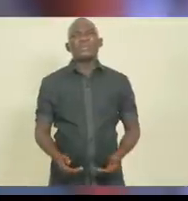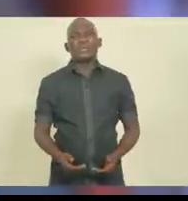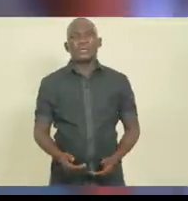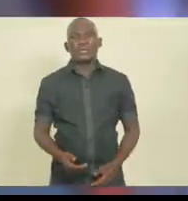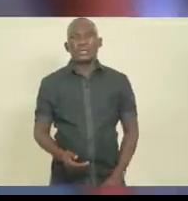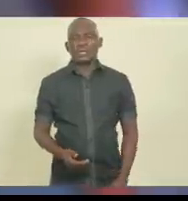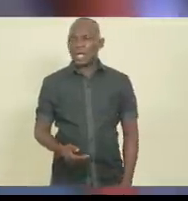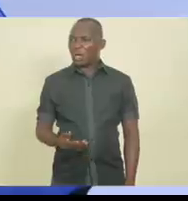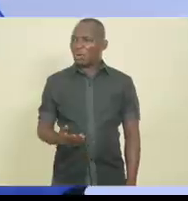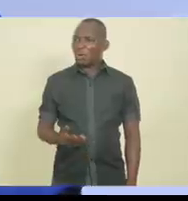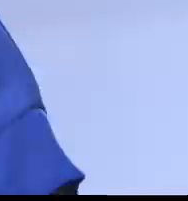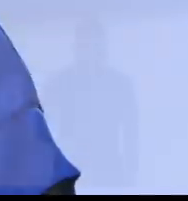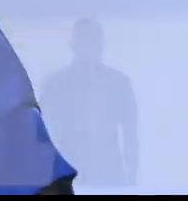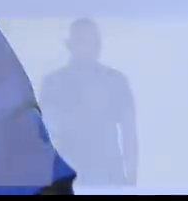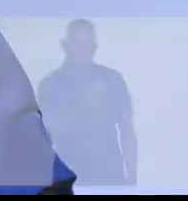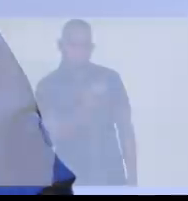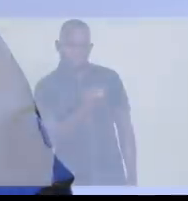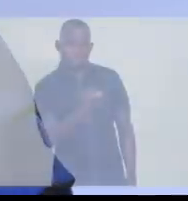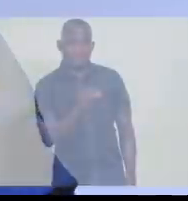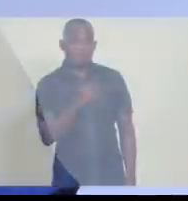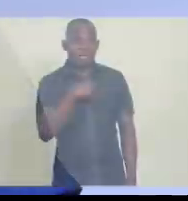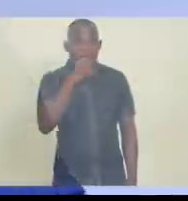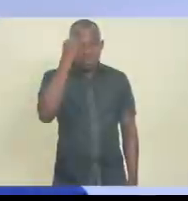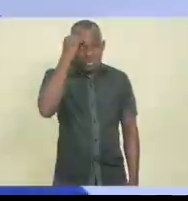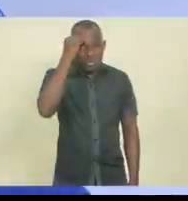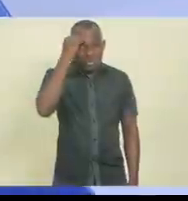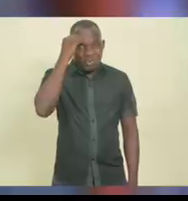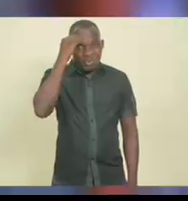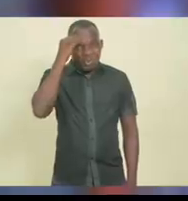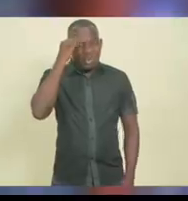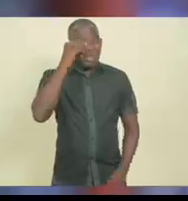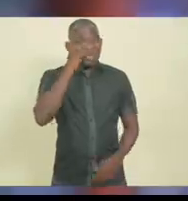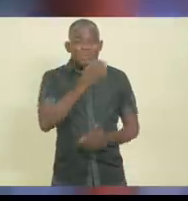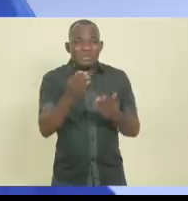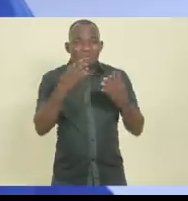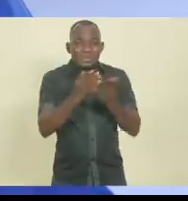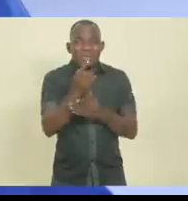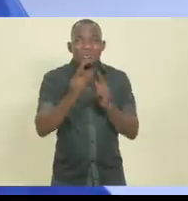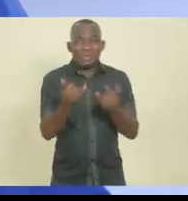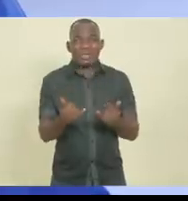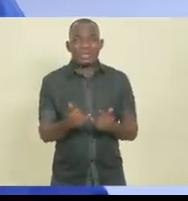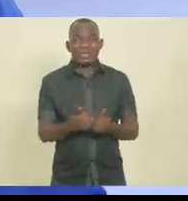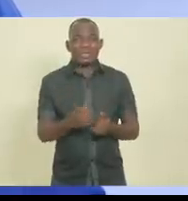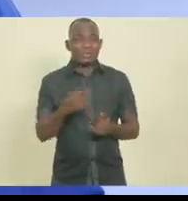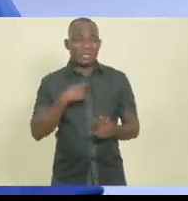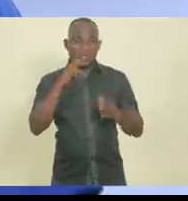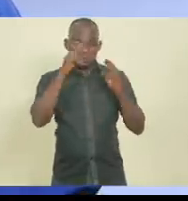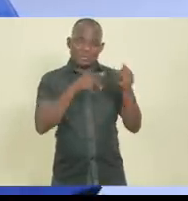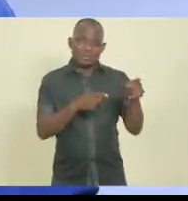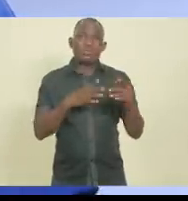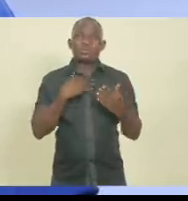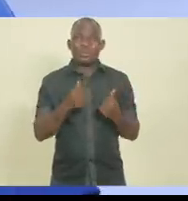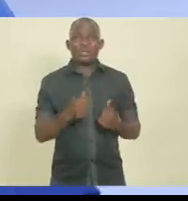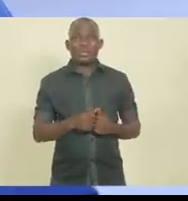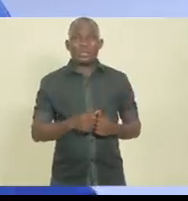But you're an errand boy. Madam, I know what happened that night isn't something you like to talk about. And I don't respect you less.